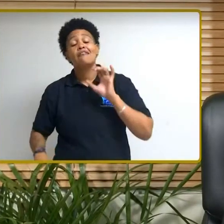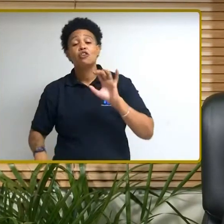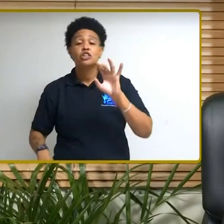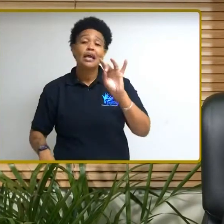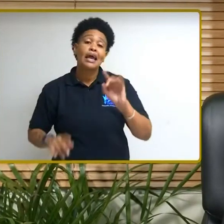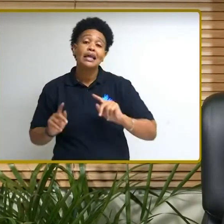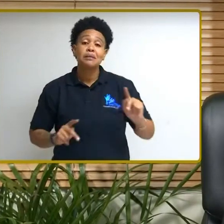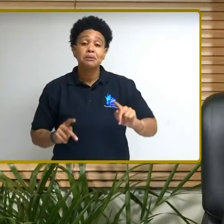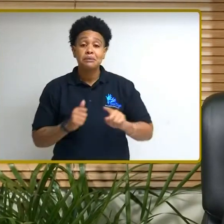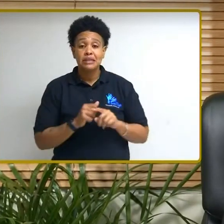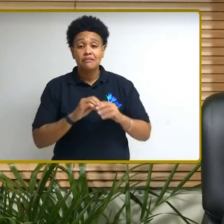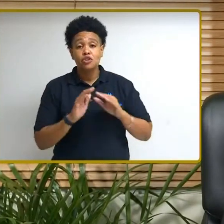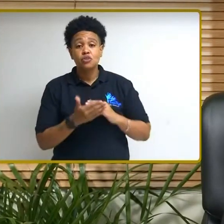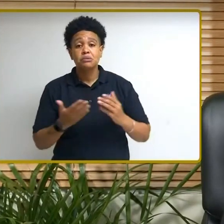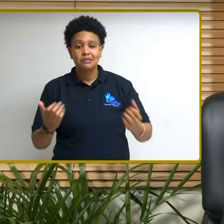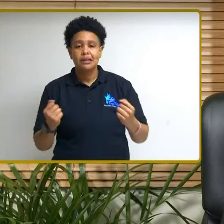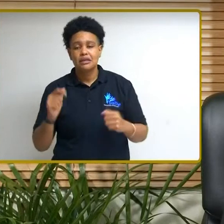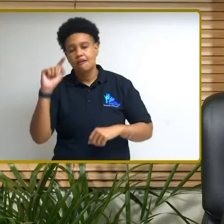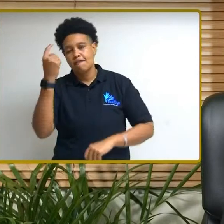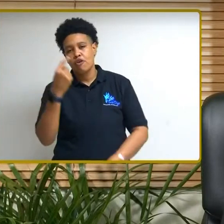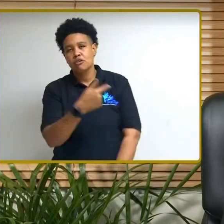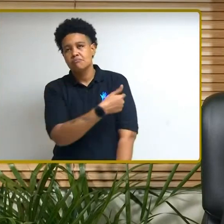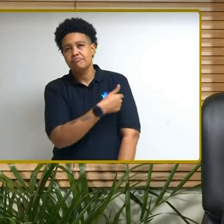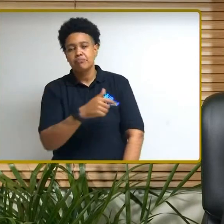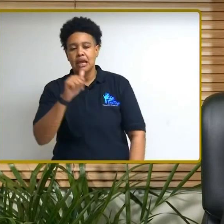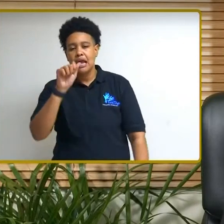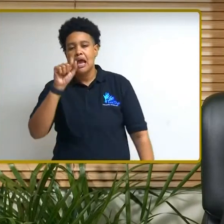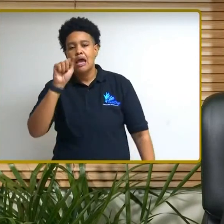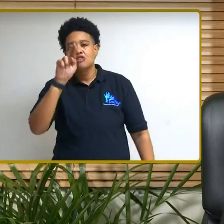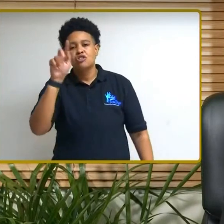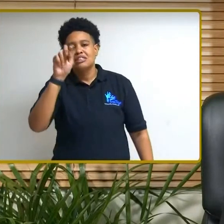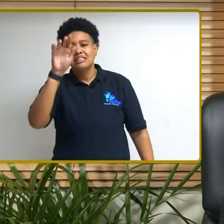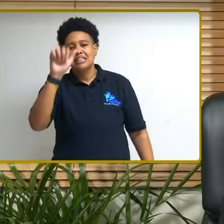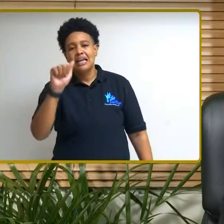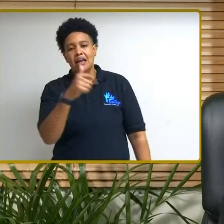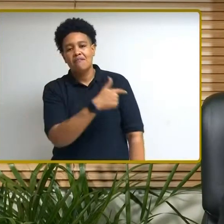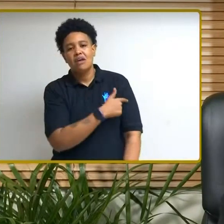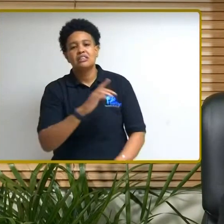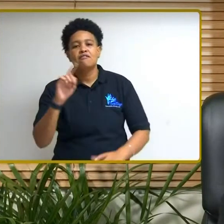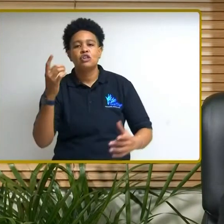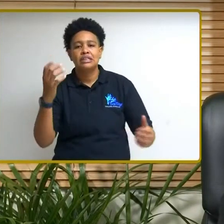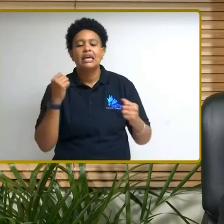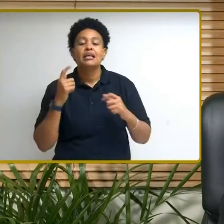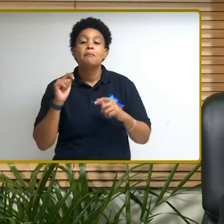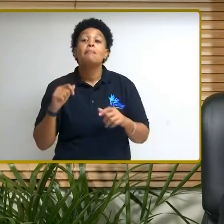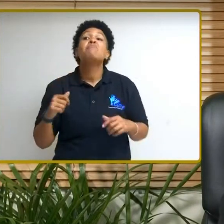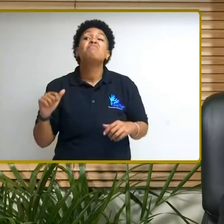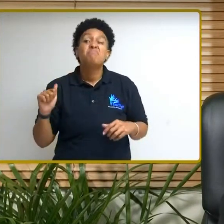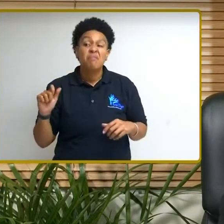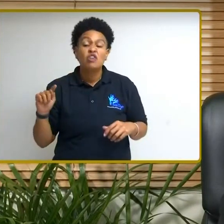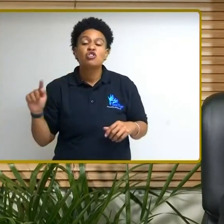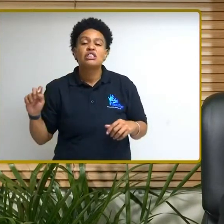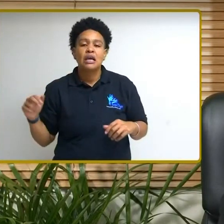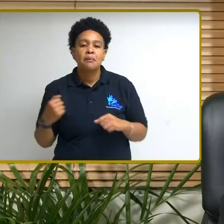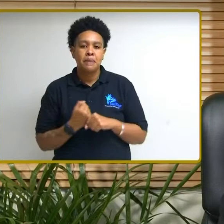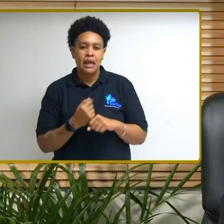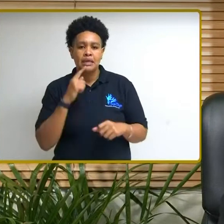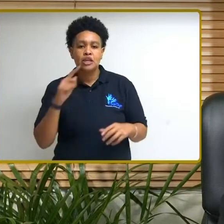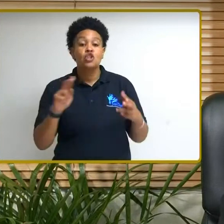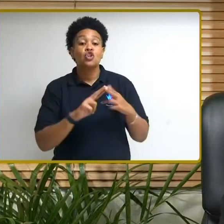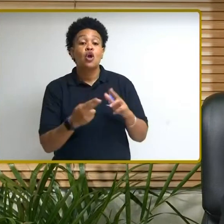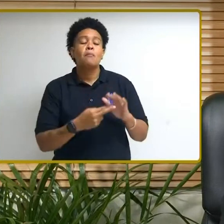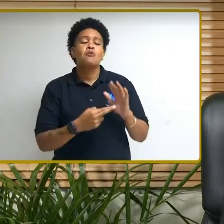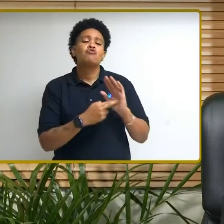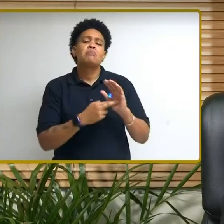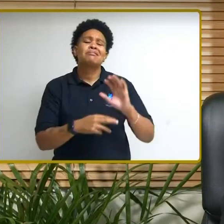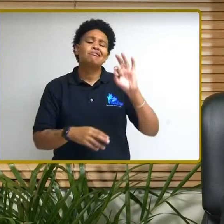47,708 persons in Jamaica receiving the first dose of the COVID-19 vaccine manufactured by AstraZeneca. The figure